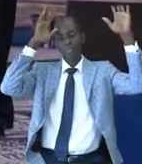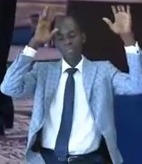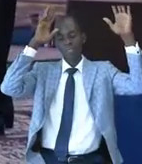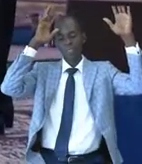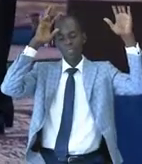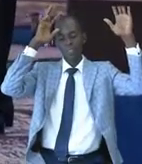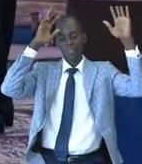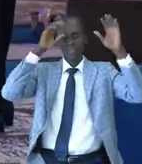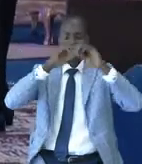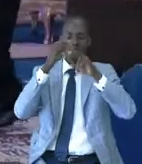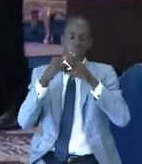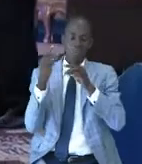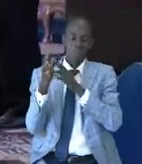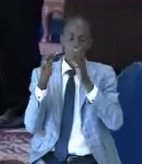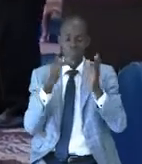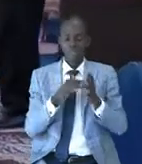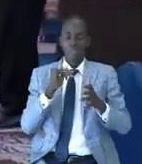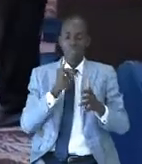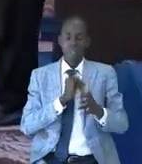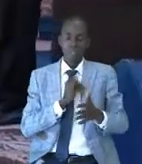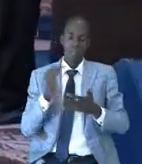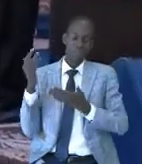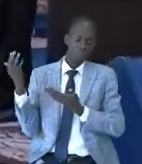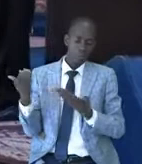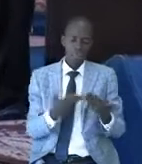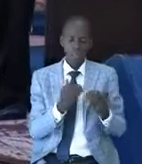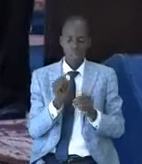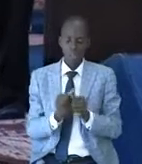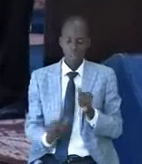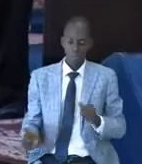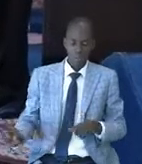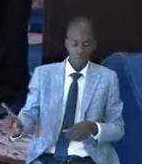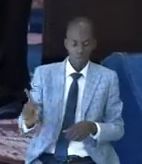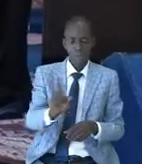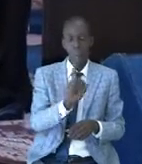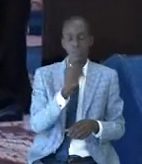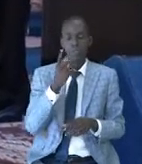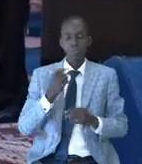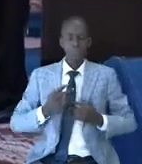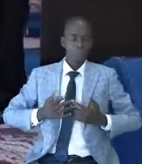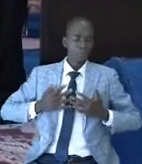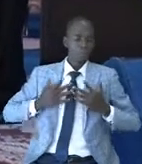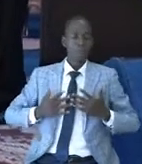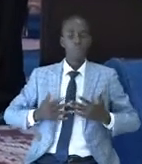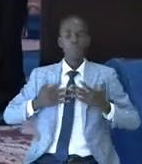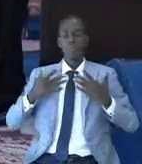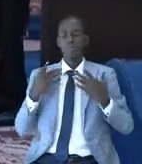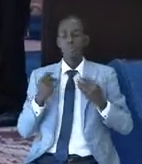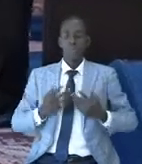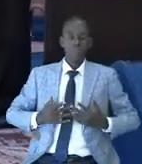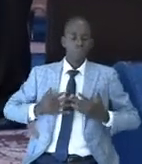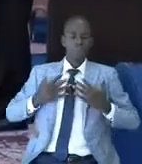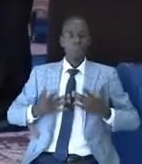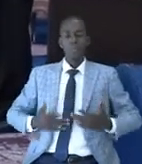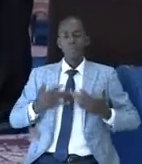name, I bring everyone, the youths, the young adults,